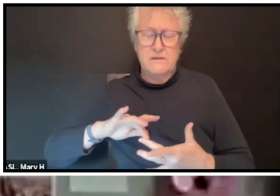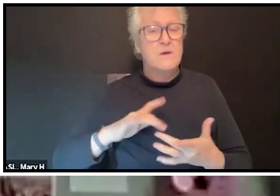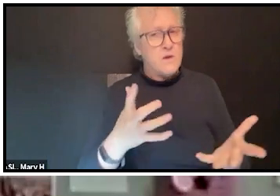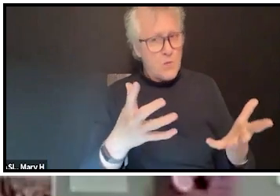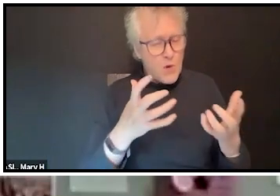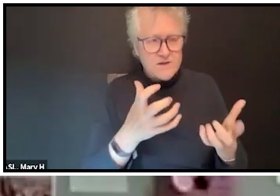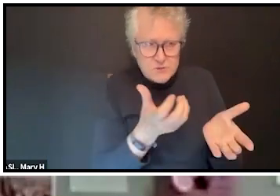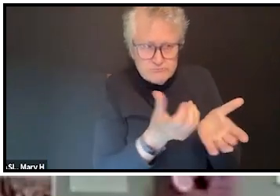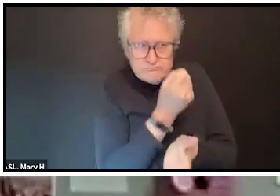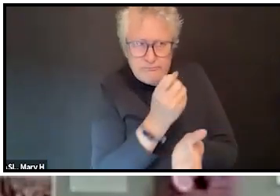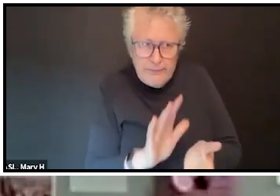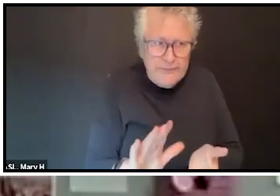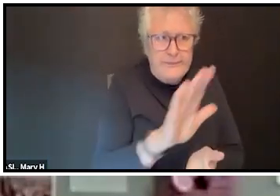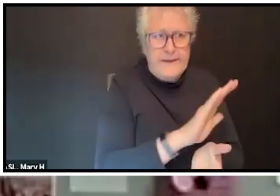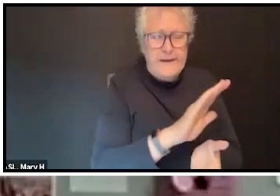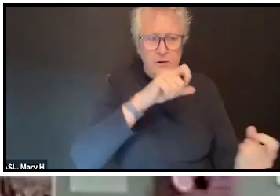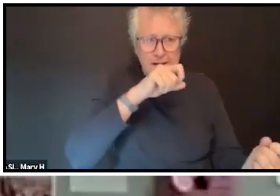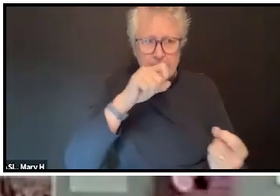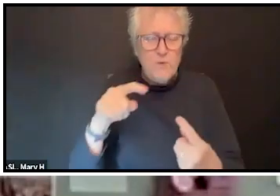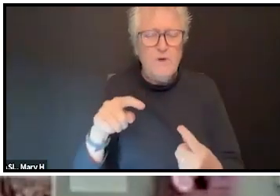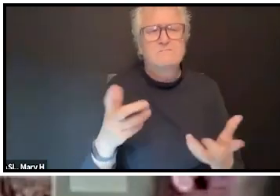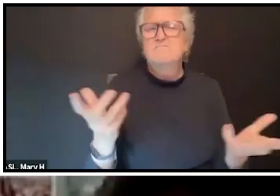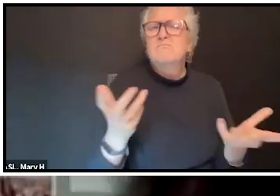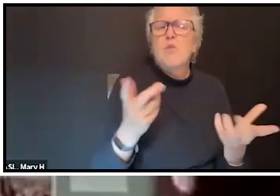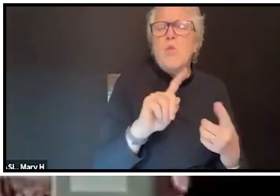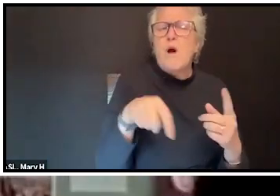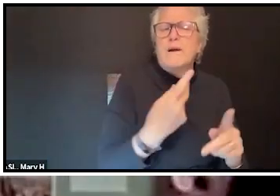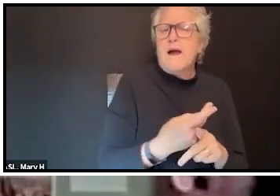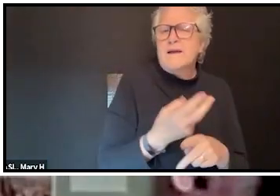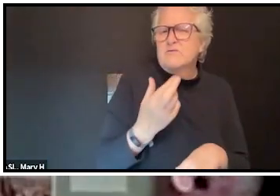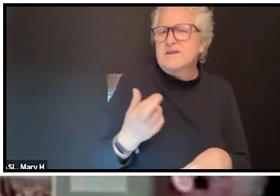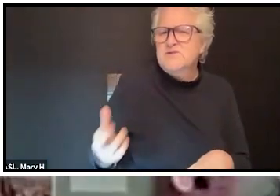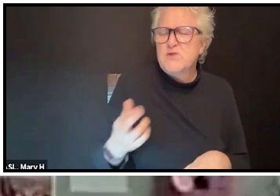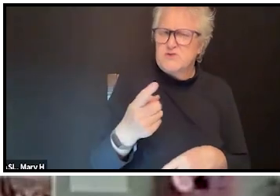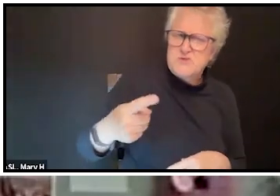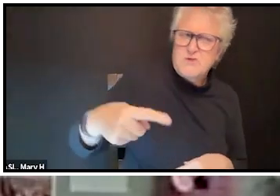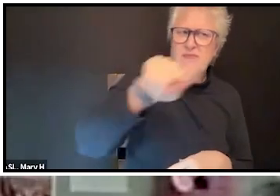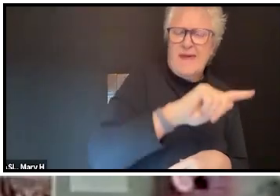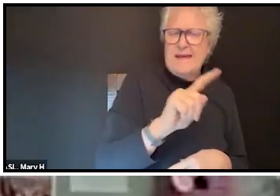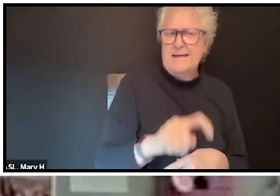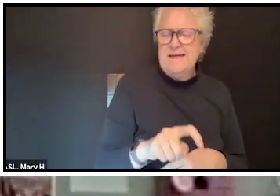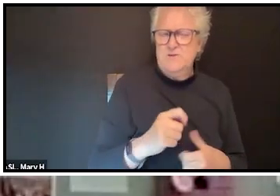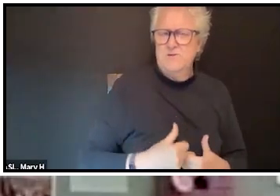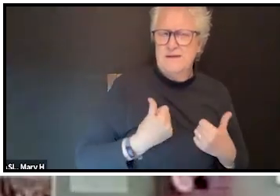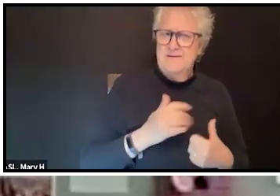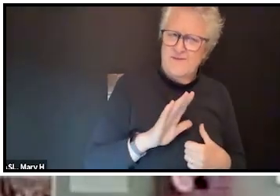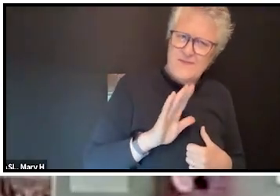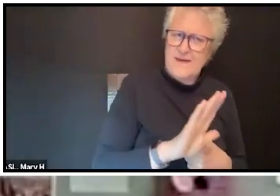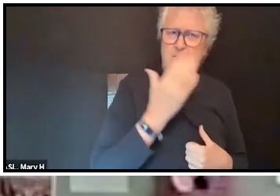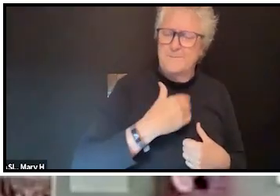of resources, what types of things do they need to live their best life. And so we've